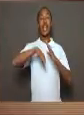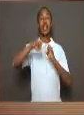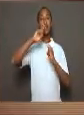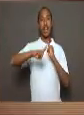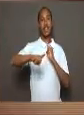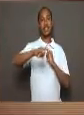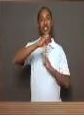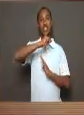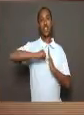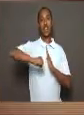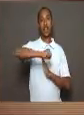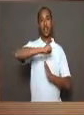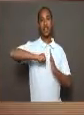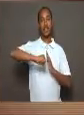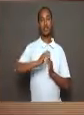valence shell.